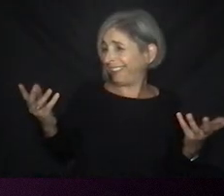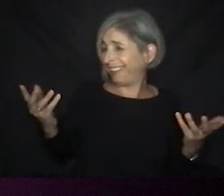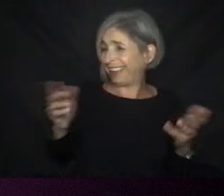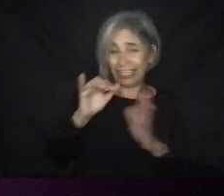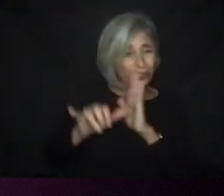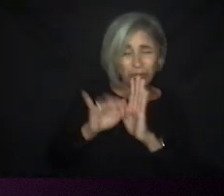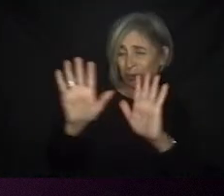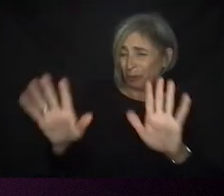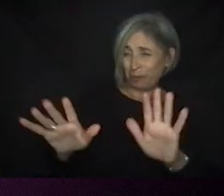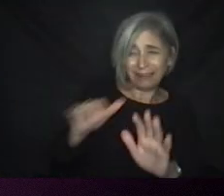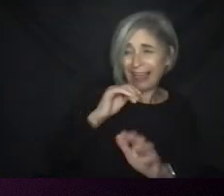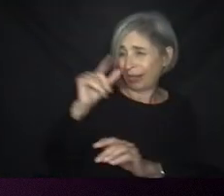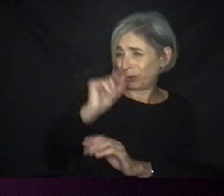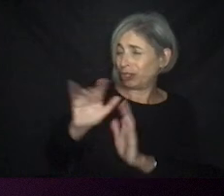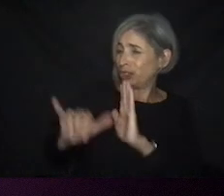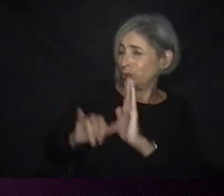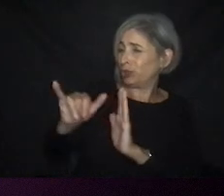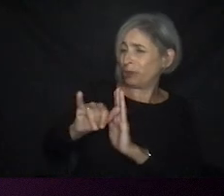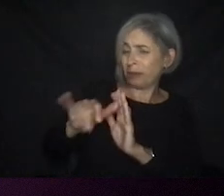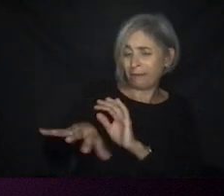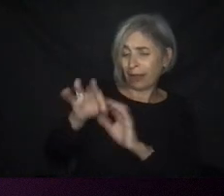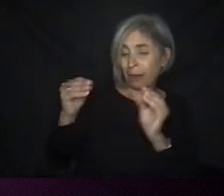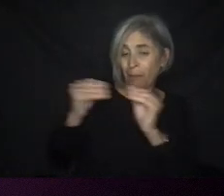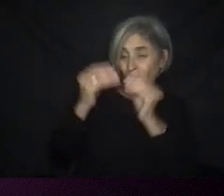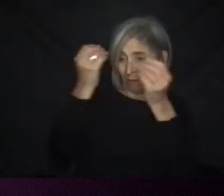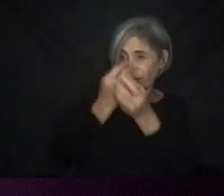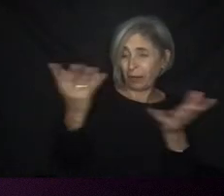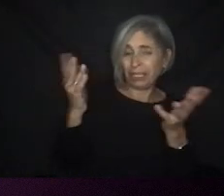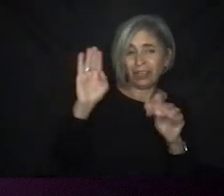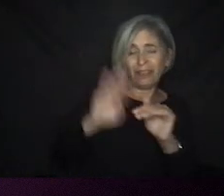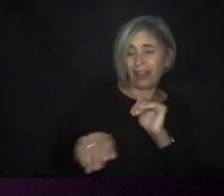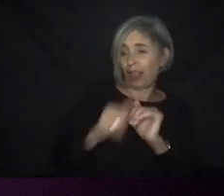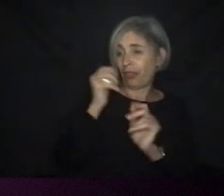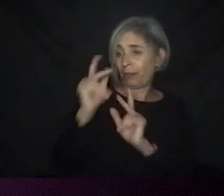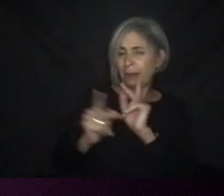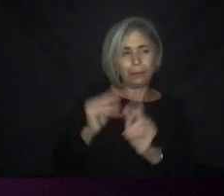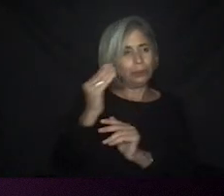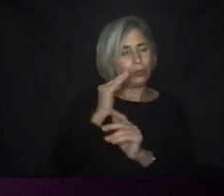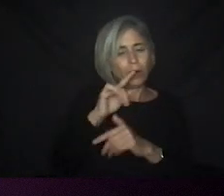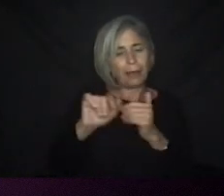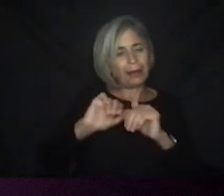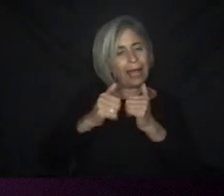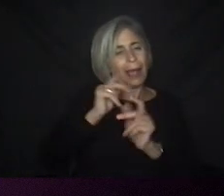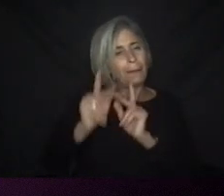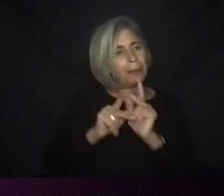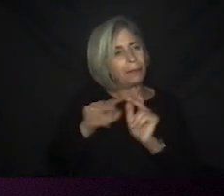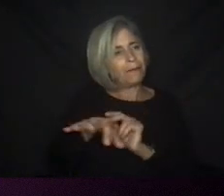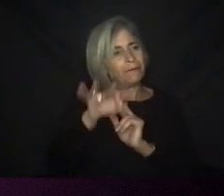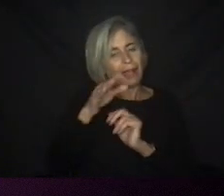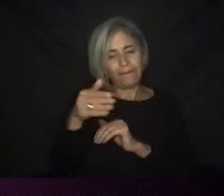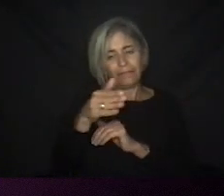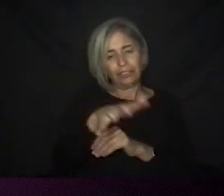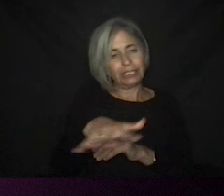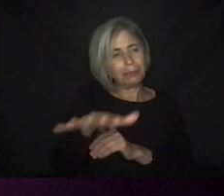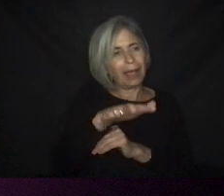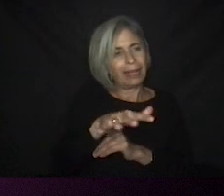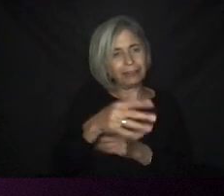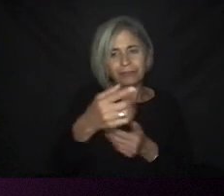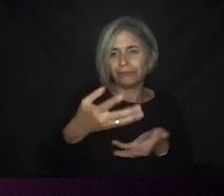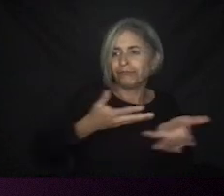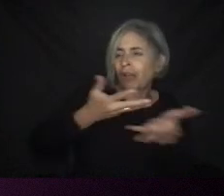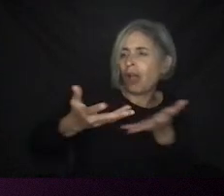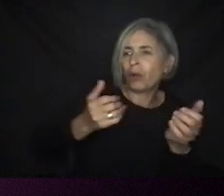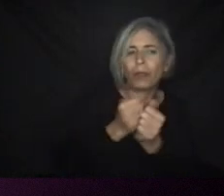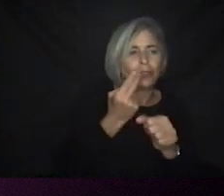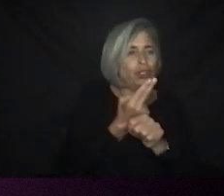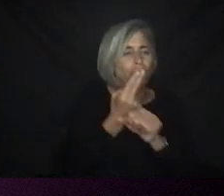YouTube, and he figured it out. He found out more information than some of the other people knew about how people find fishing spots. Talk to the users. It helps